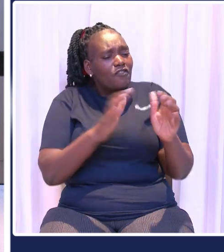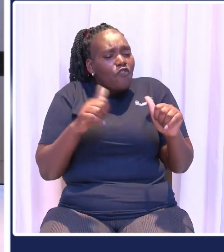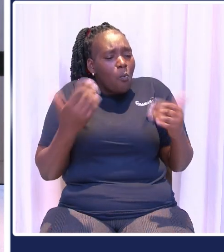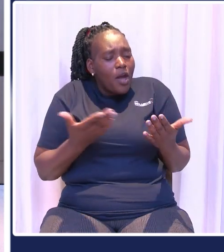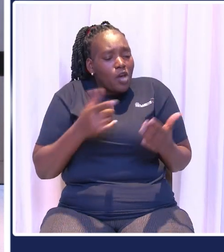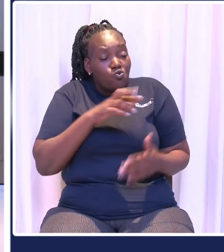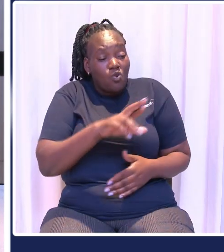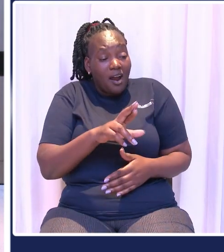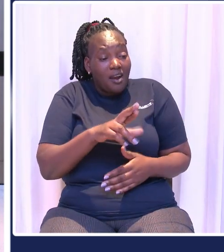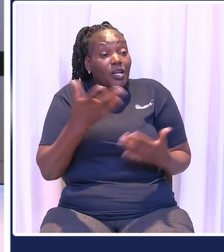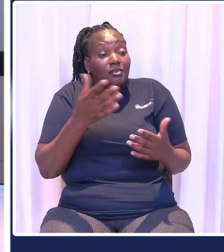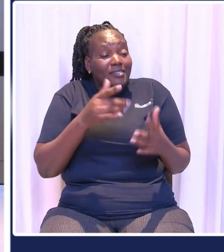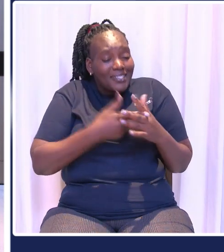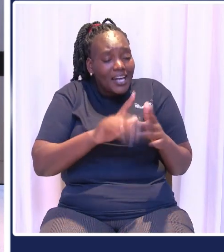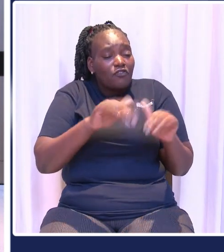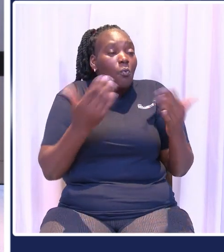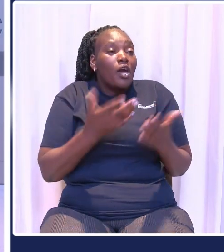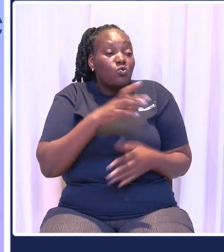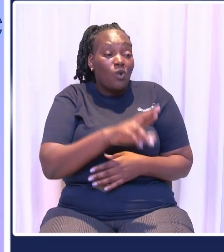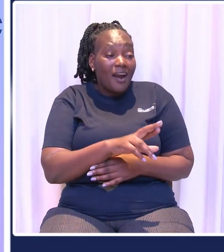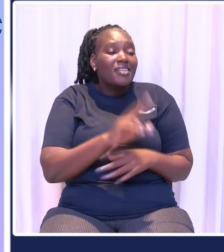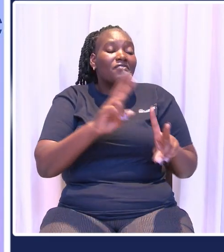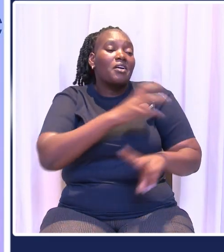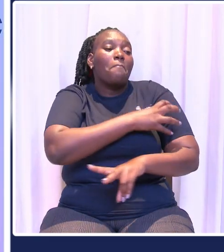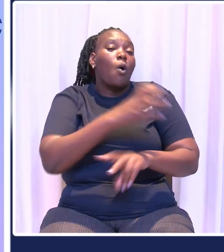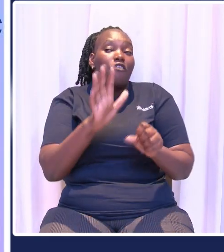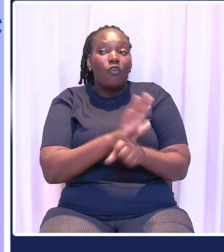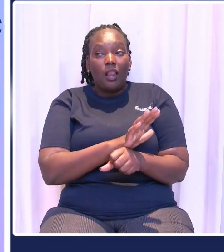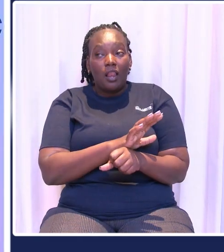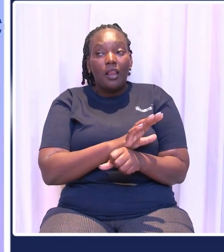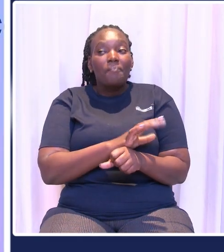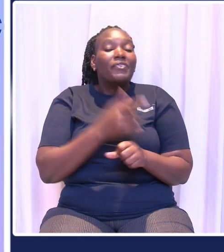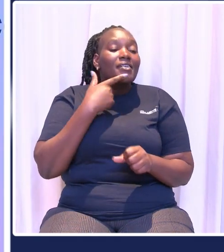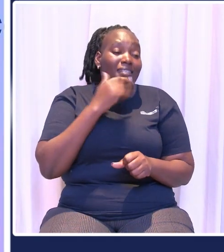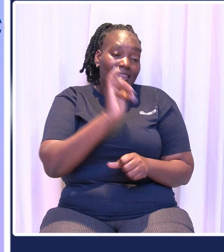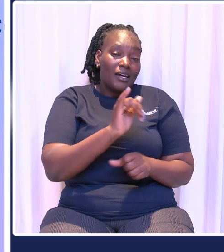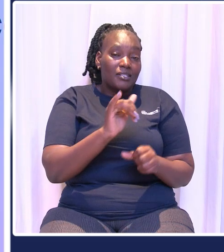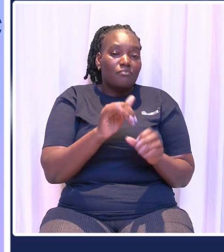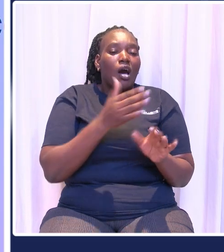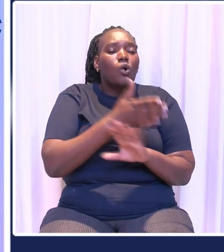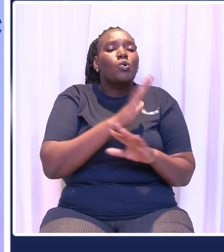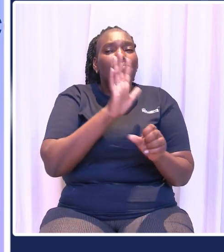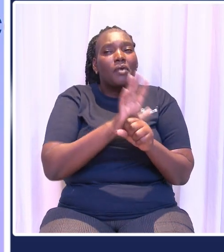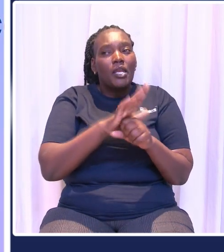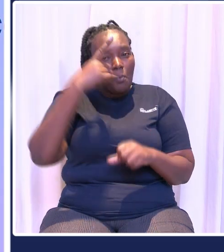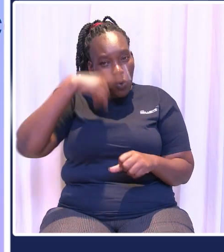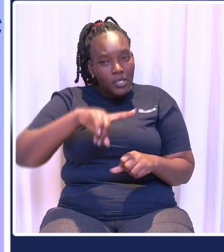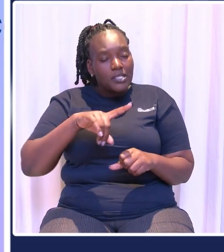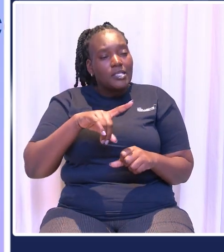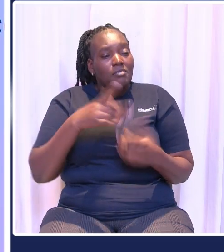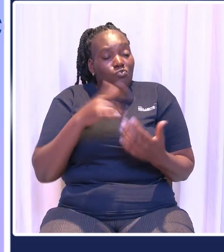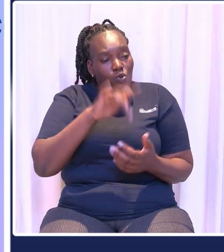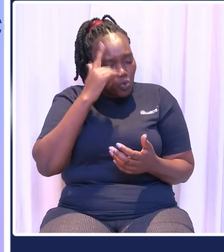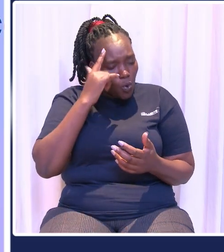where you are is so powerful, and we see that across many places where you don't have to, like you said,